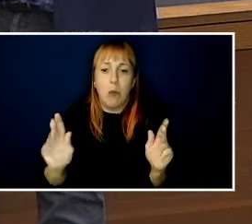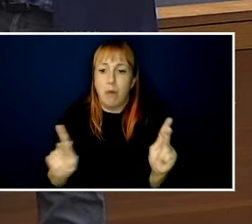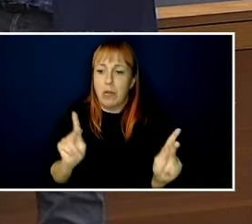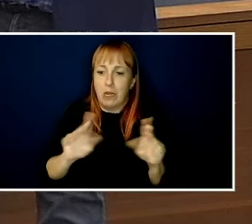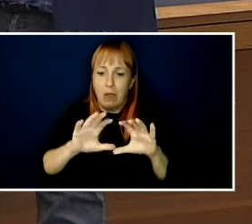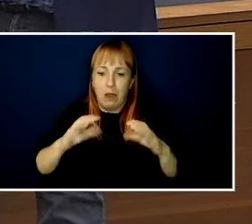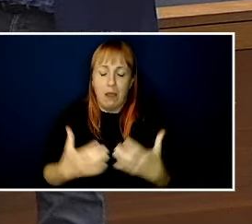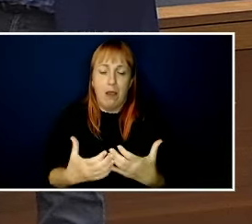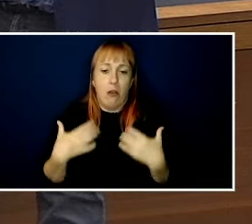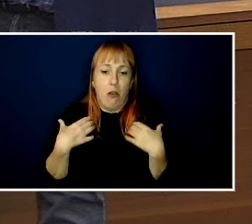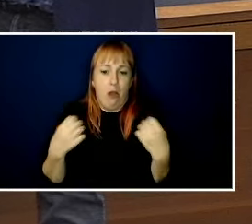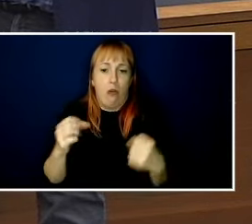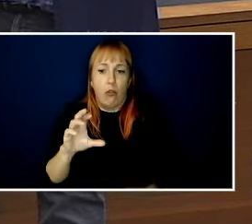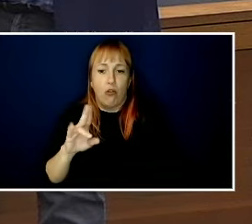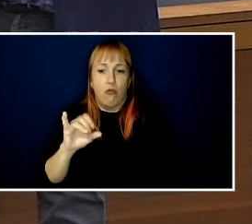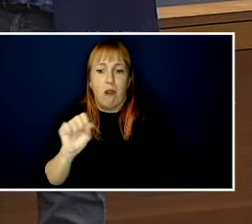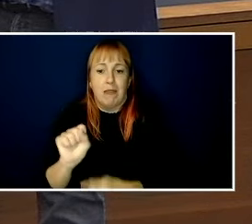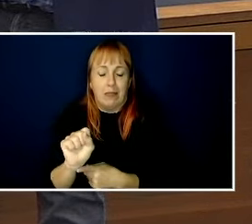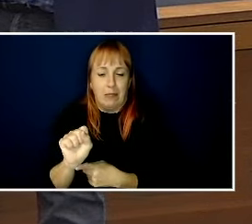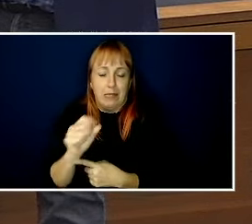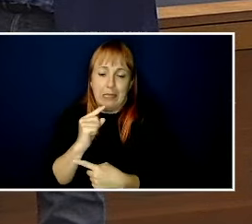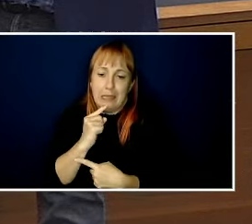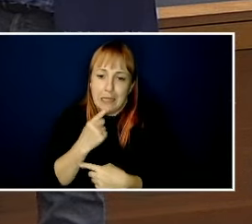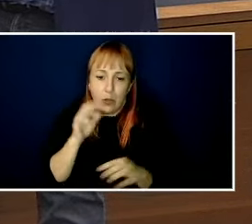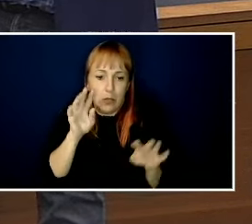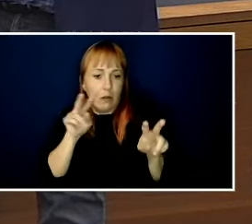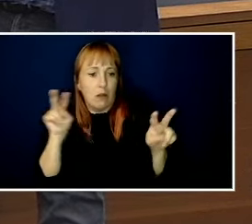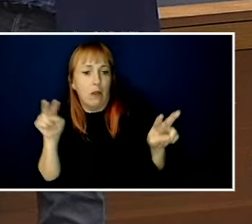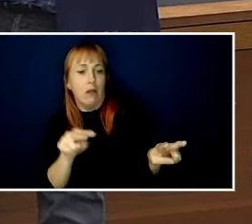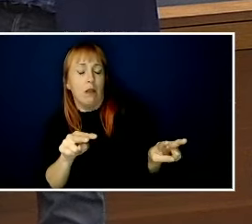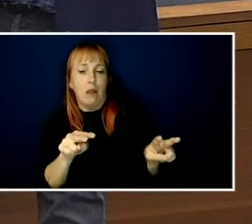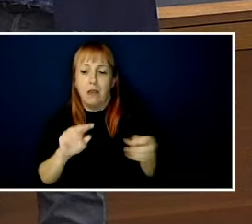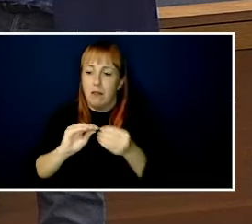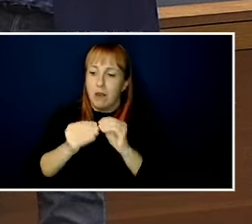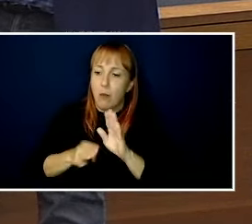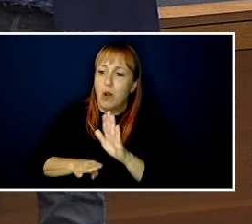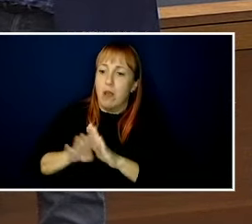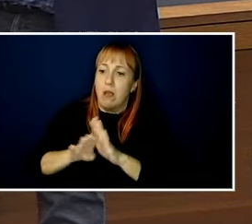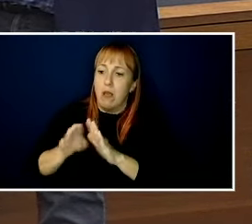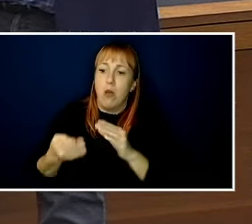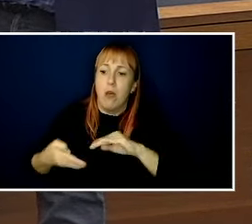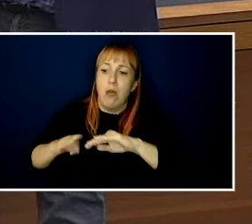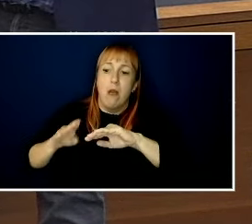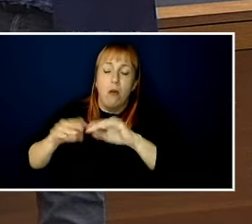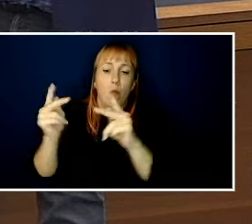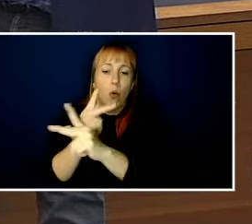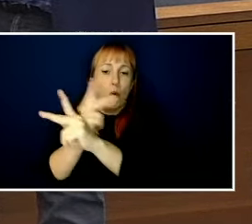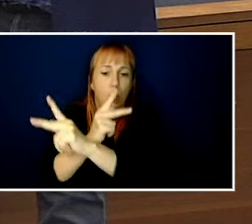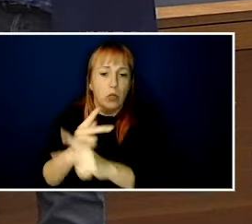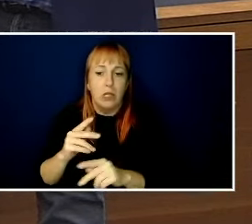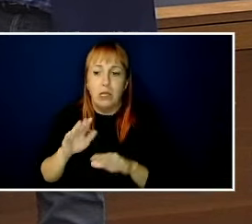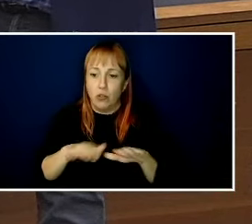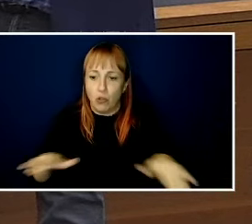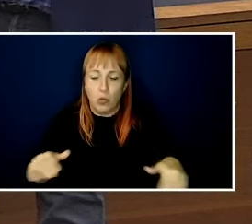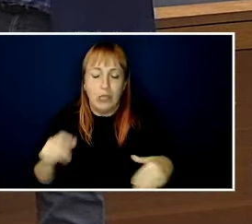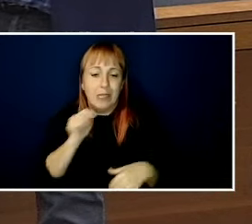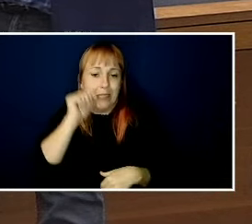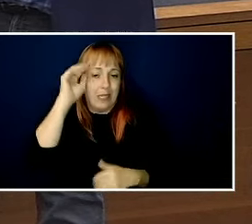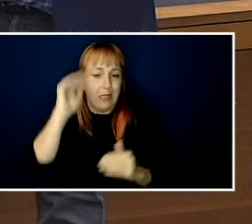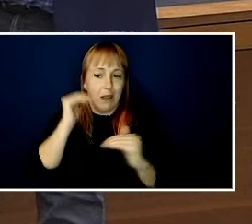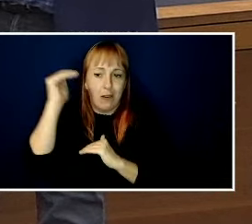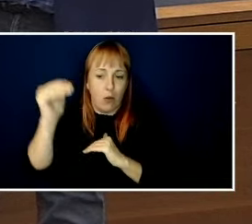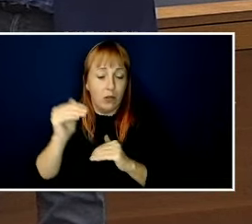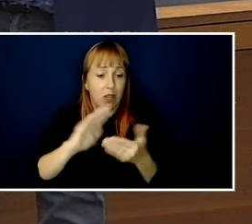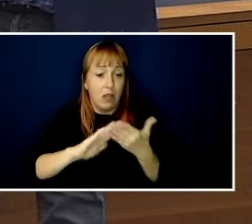as numbers of victims continue to escalate in children, teens, and adults. And whereas together, with communities around the country and